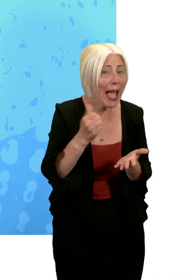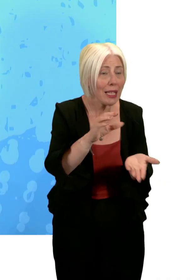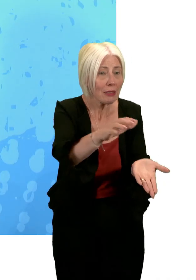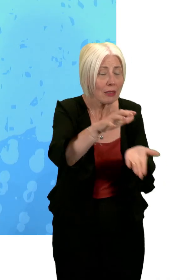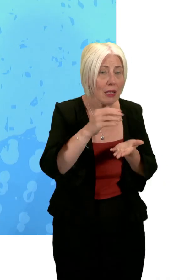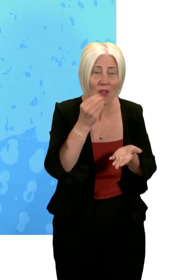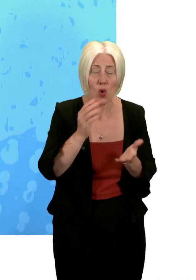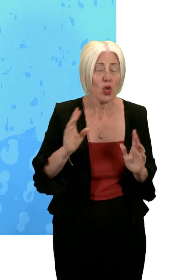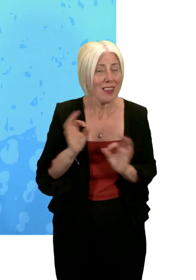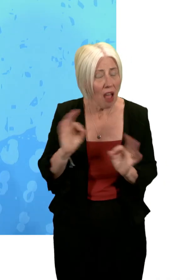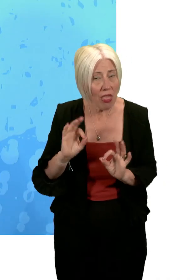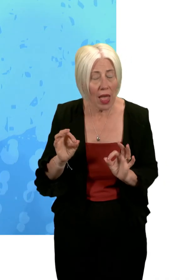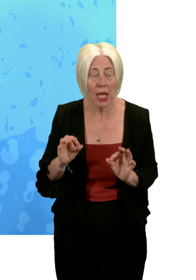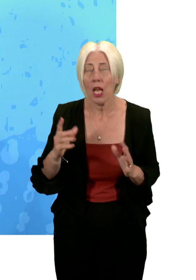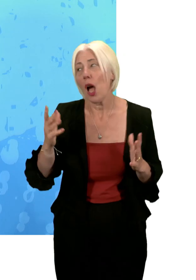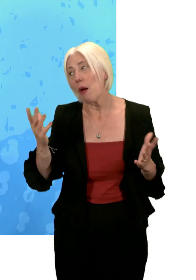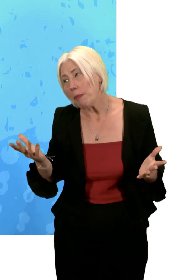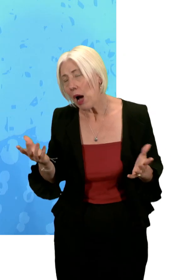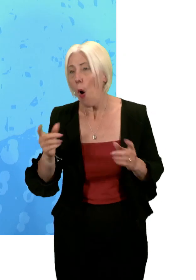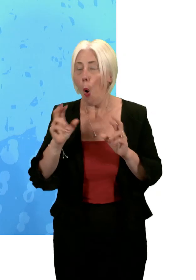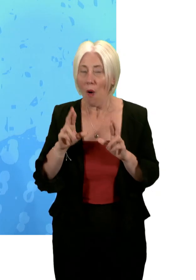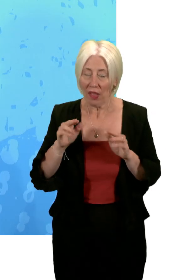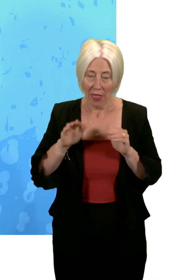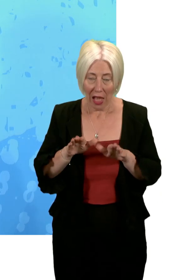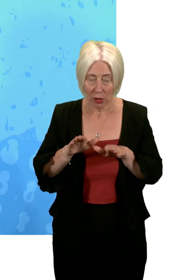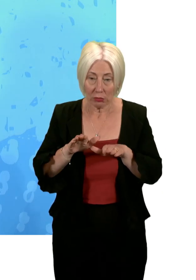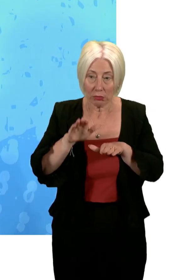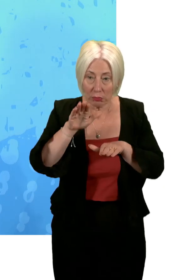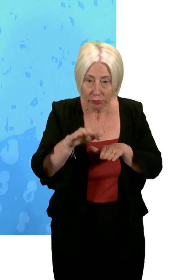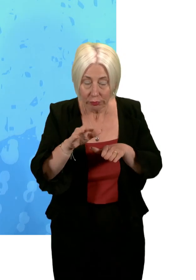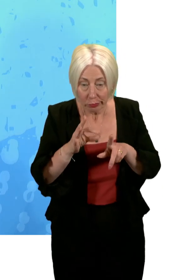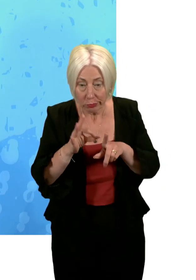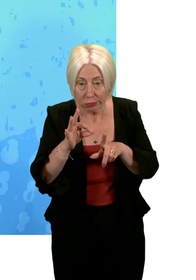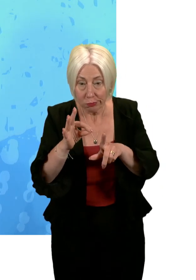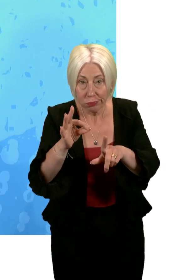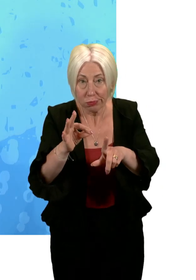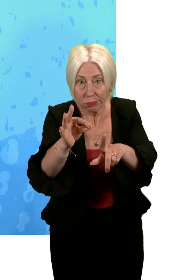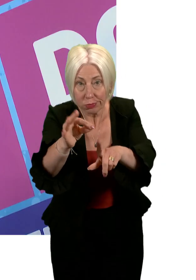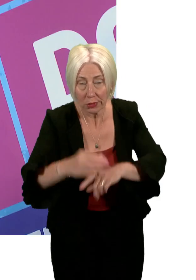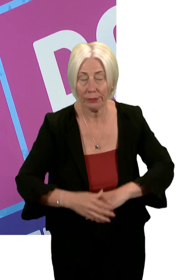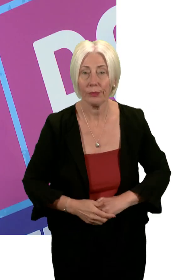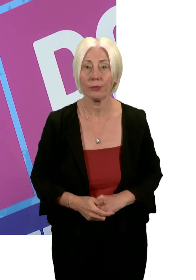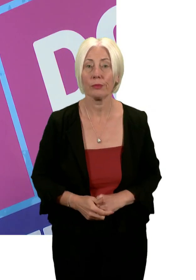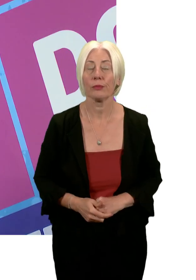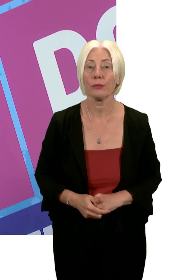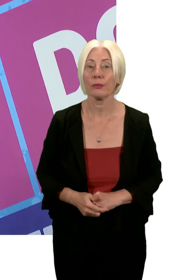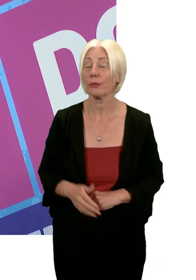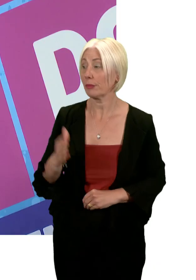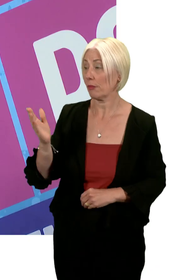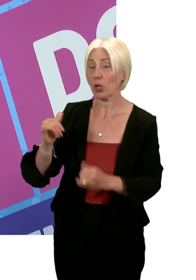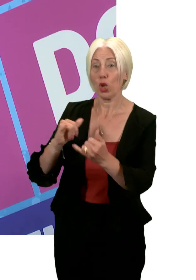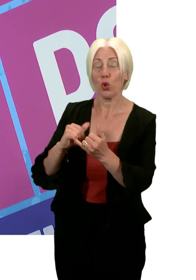I'd like to think it's a stepping stone to something much better. Okay, I'll come to you as well, Stuart, because